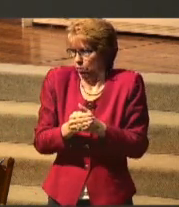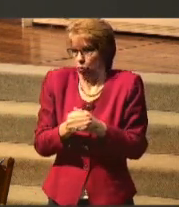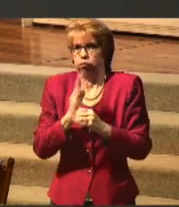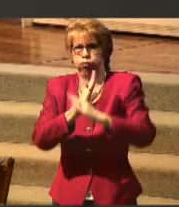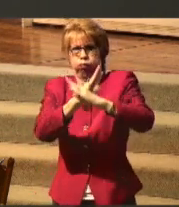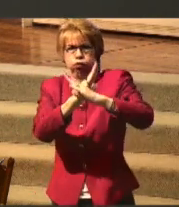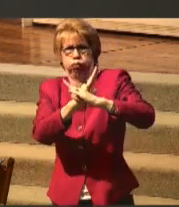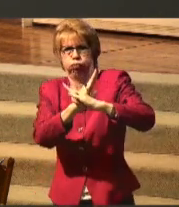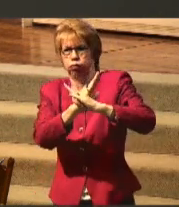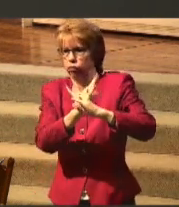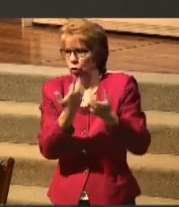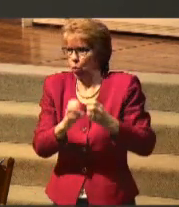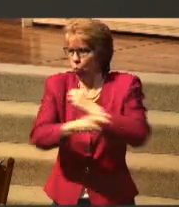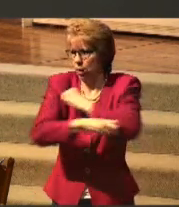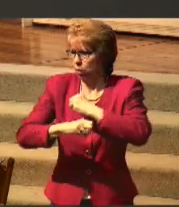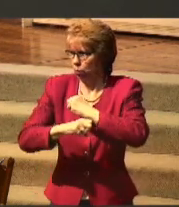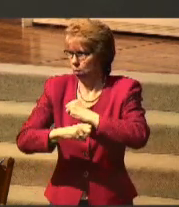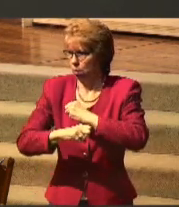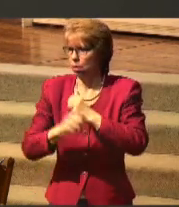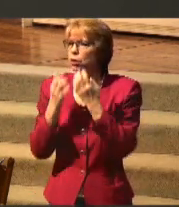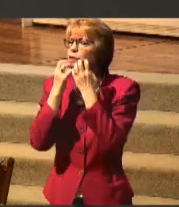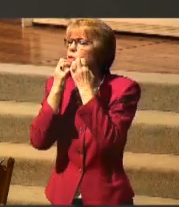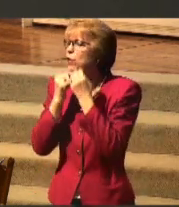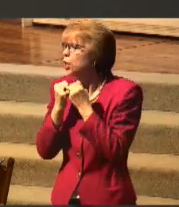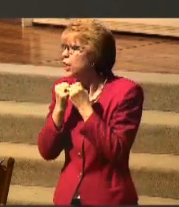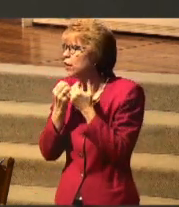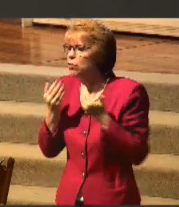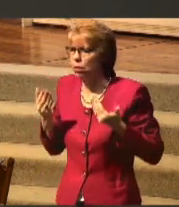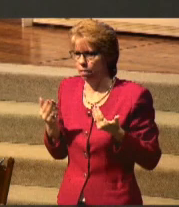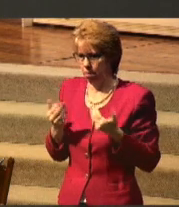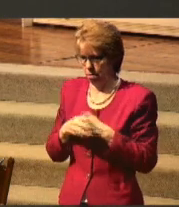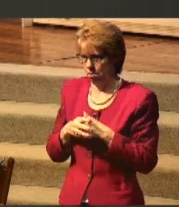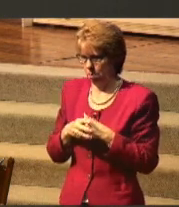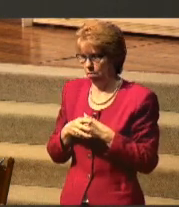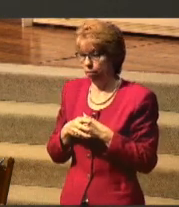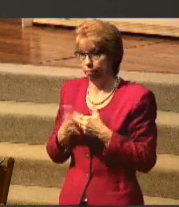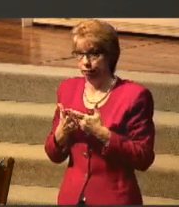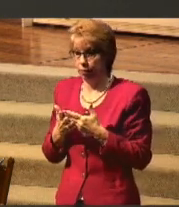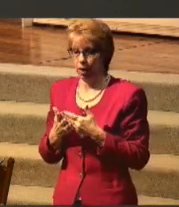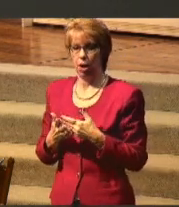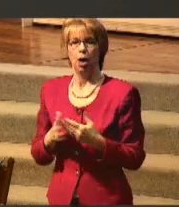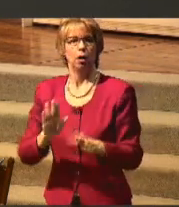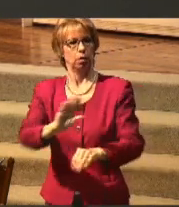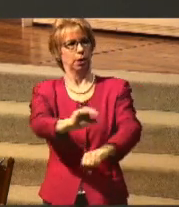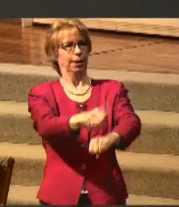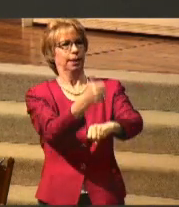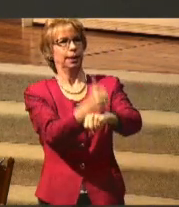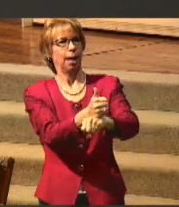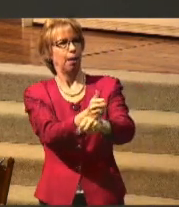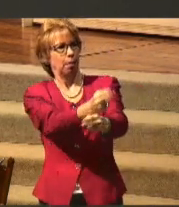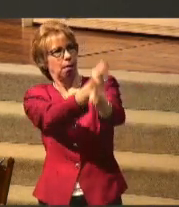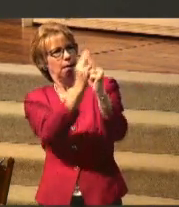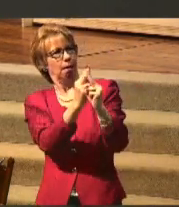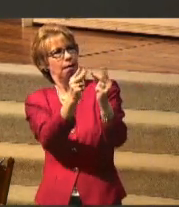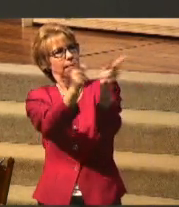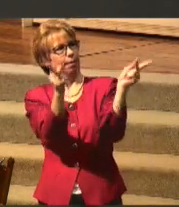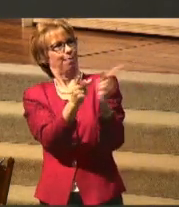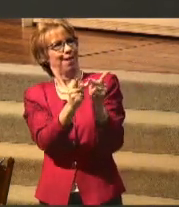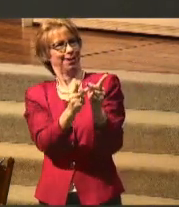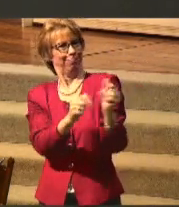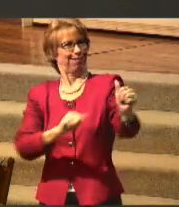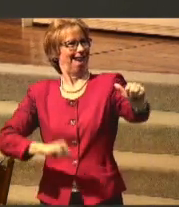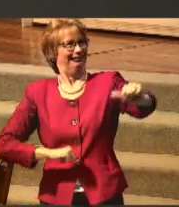someone to steal it. Cherishing something. We put it in a place of honor. We brag about